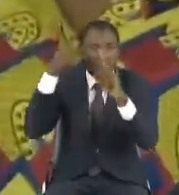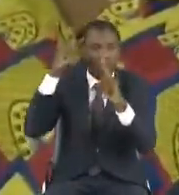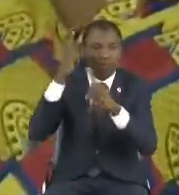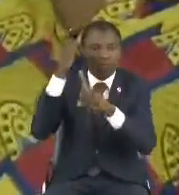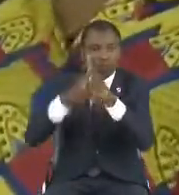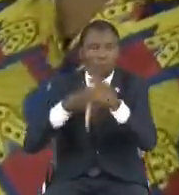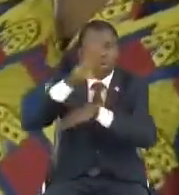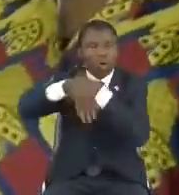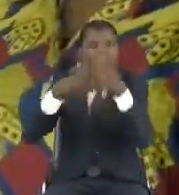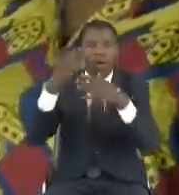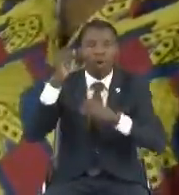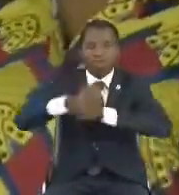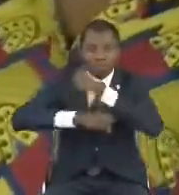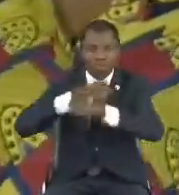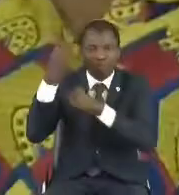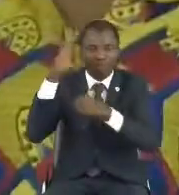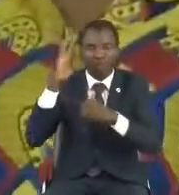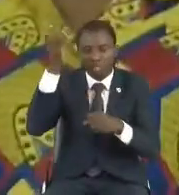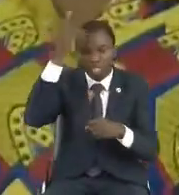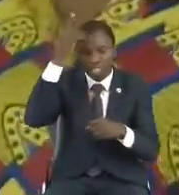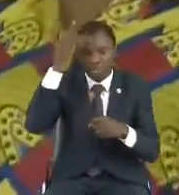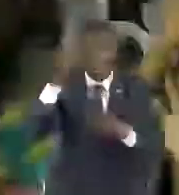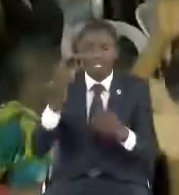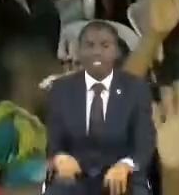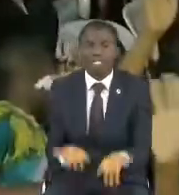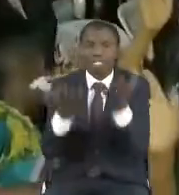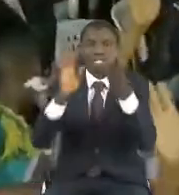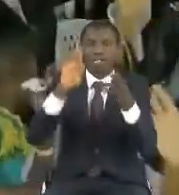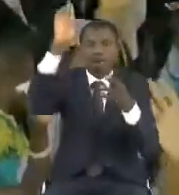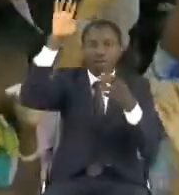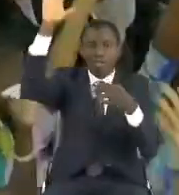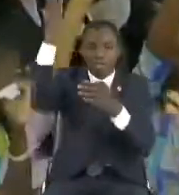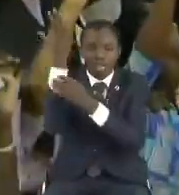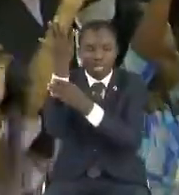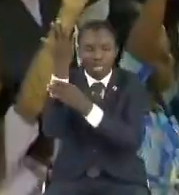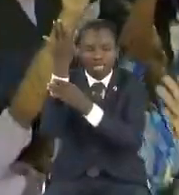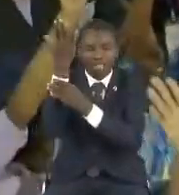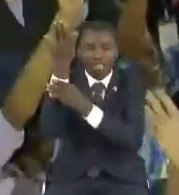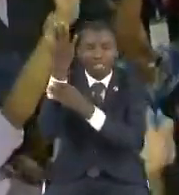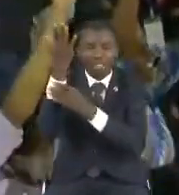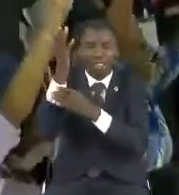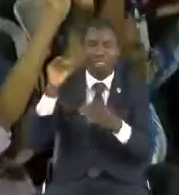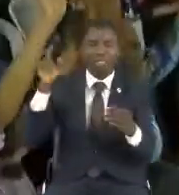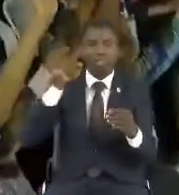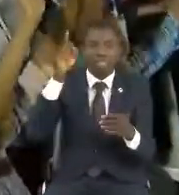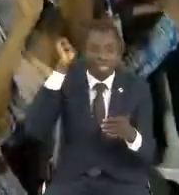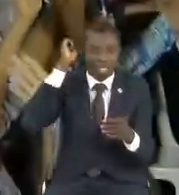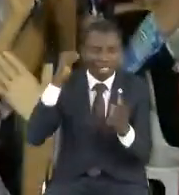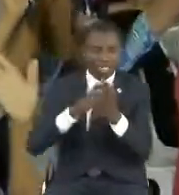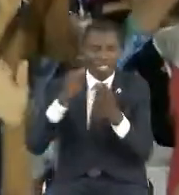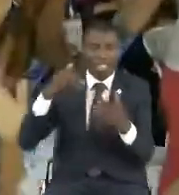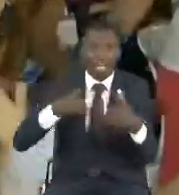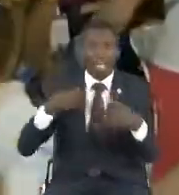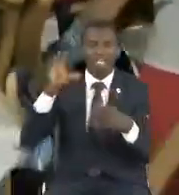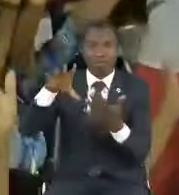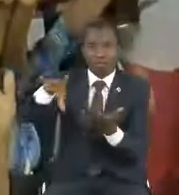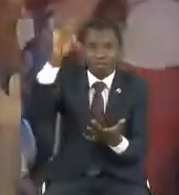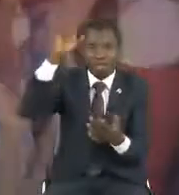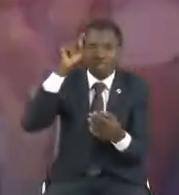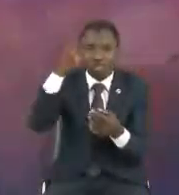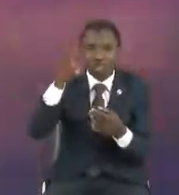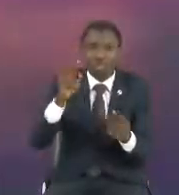of the devil, locate me now. It has located you. And when you hear